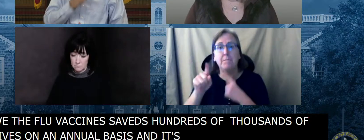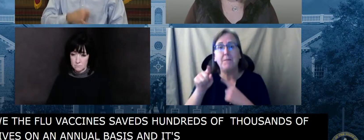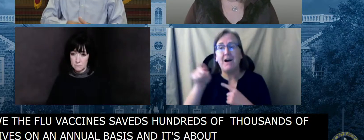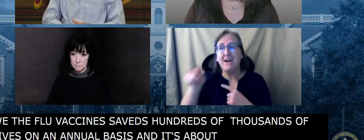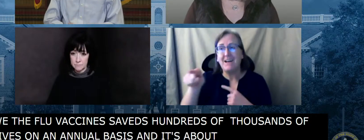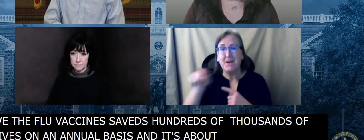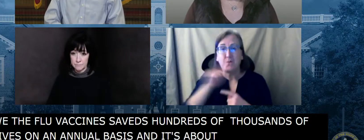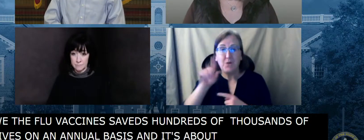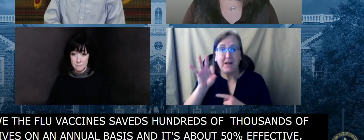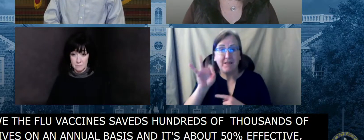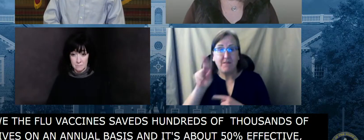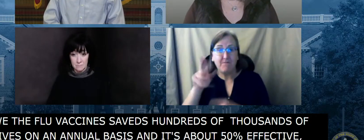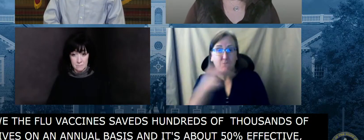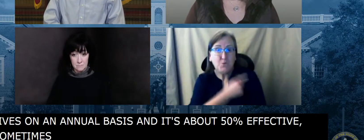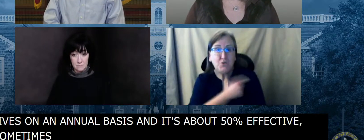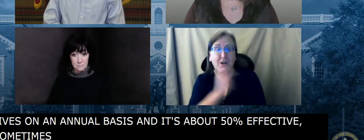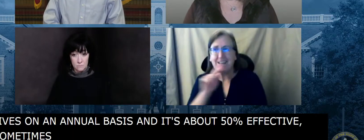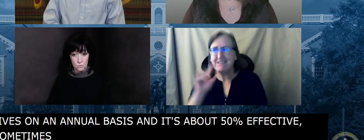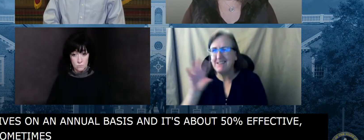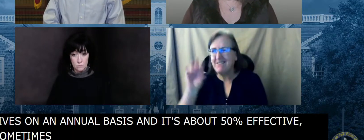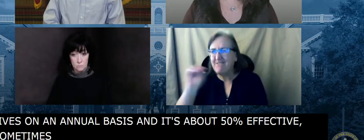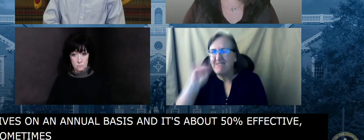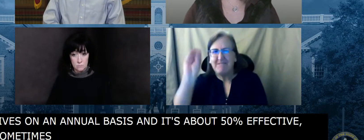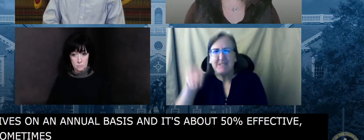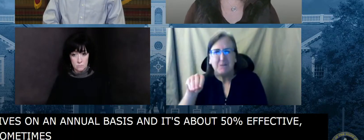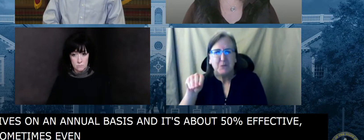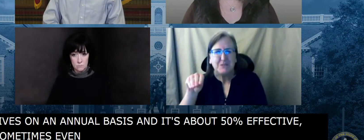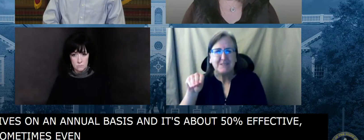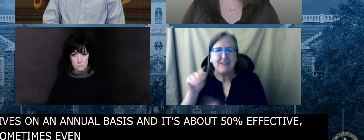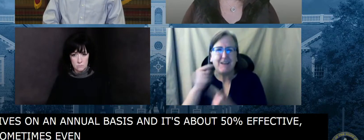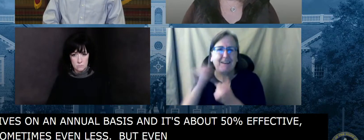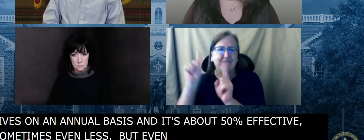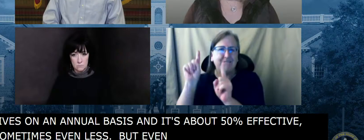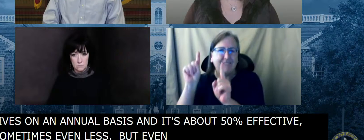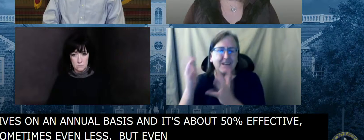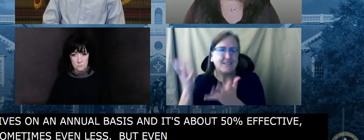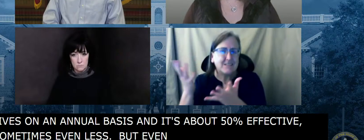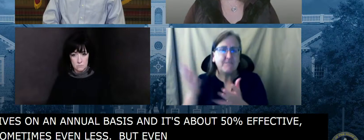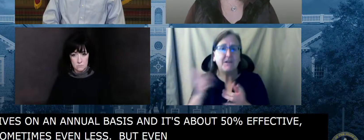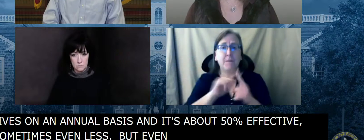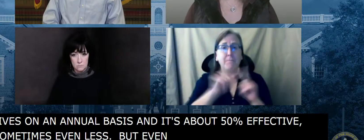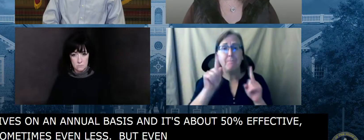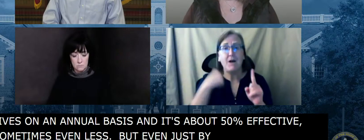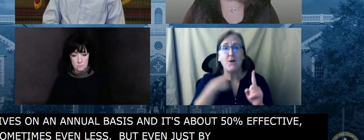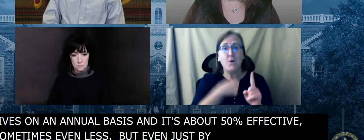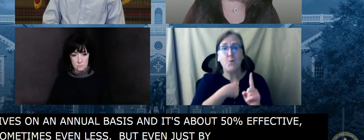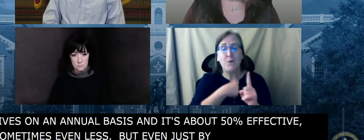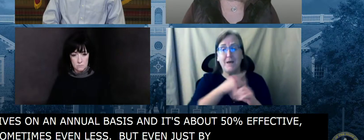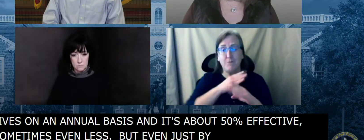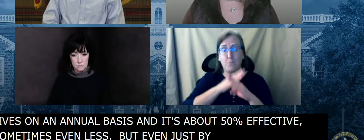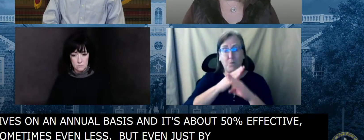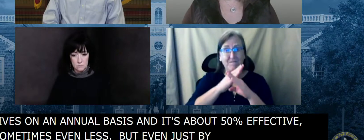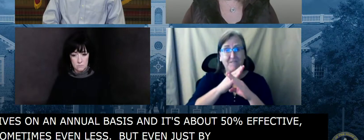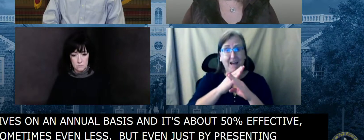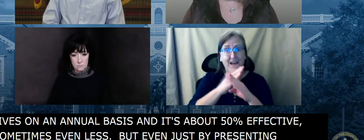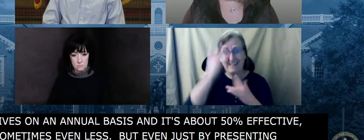even less. But even, just by preventing infection itself, but also preventing